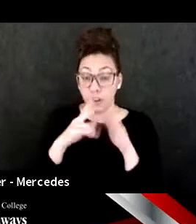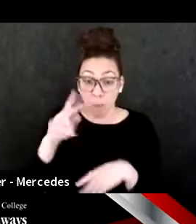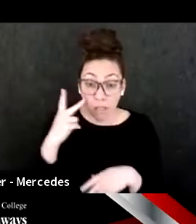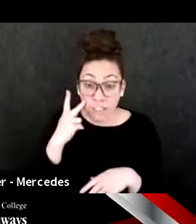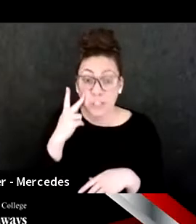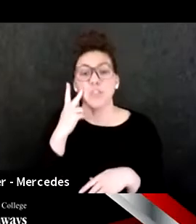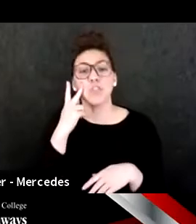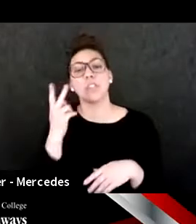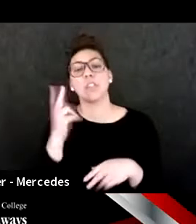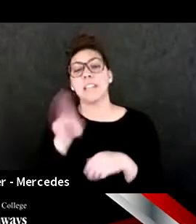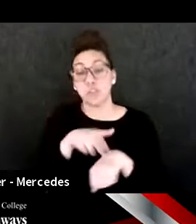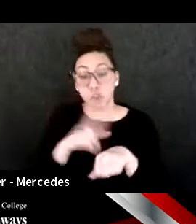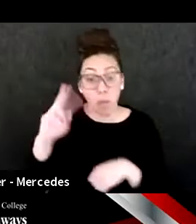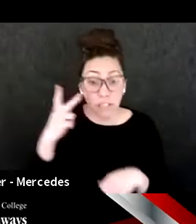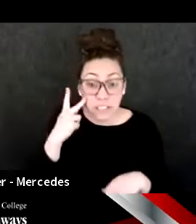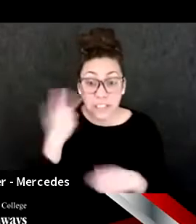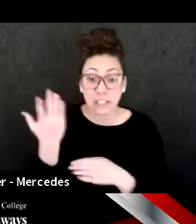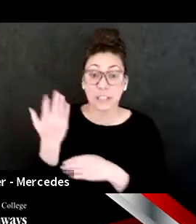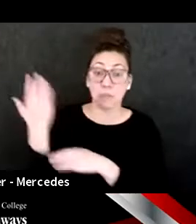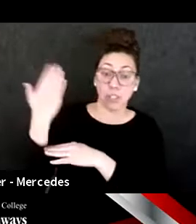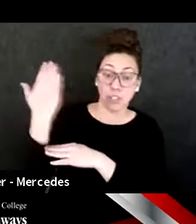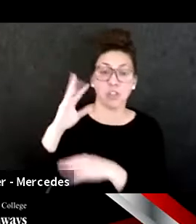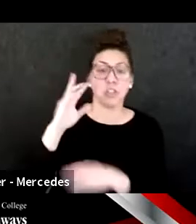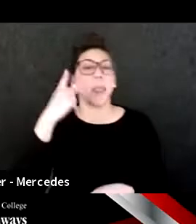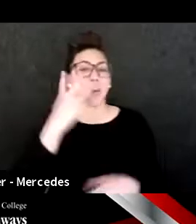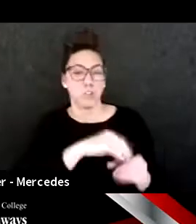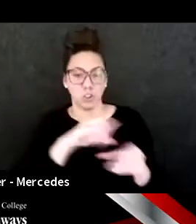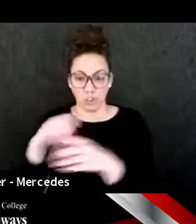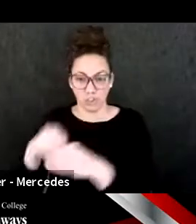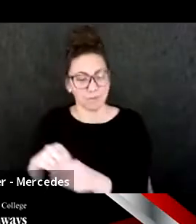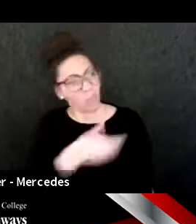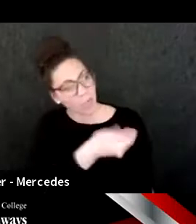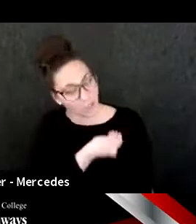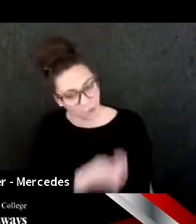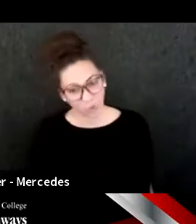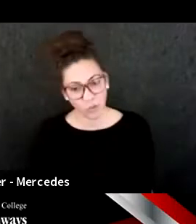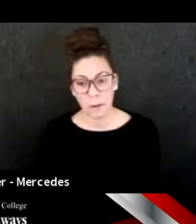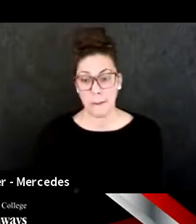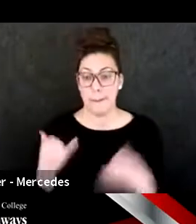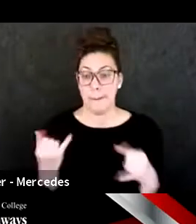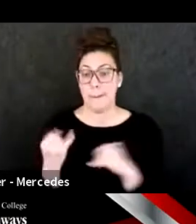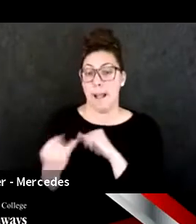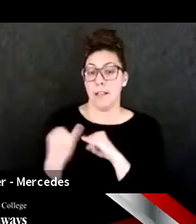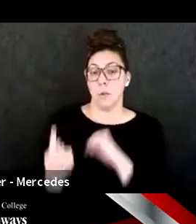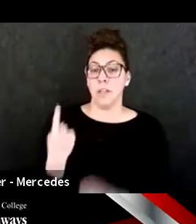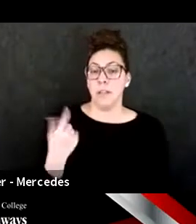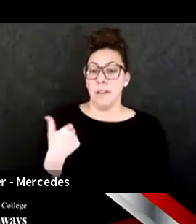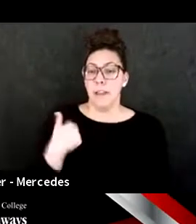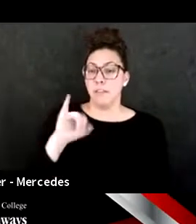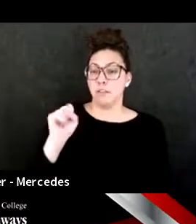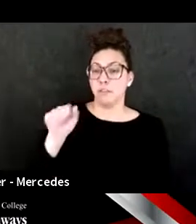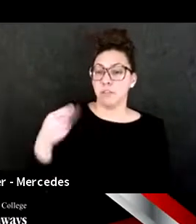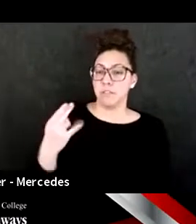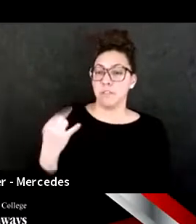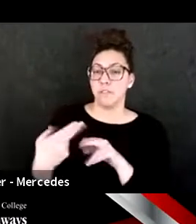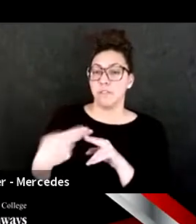political participation. And then welcome, Kuvu. And lastly, but not least, we have Joseph Lin.